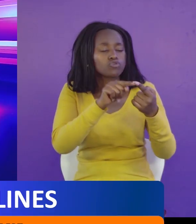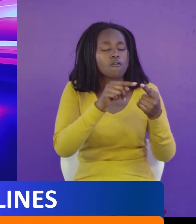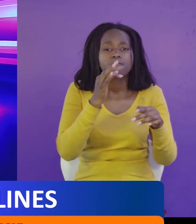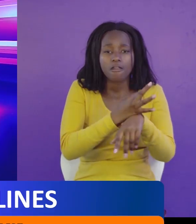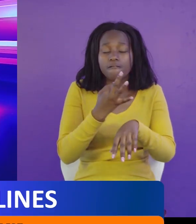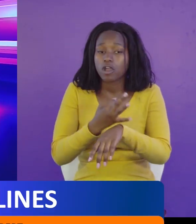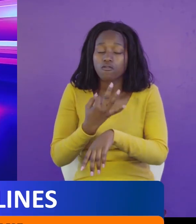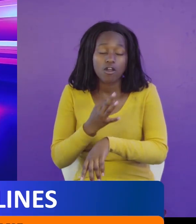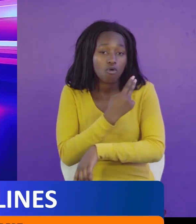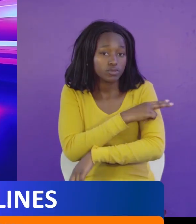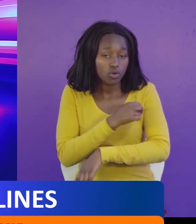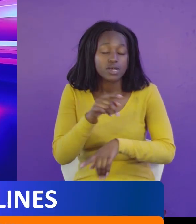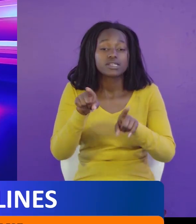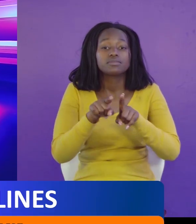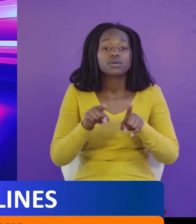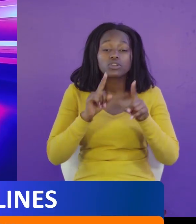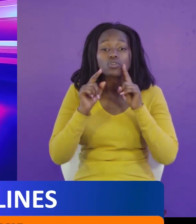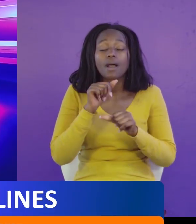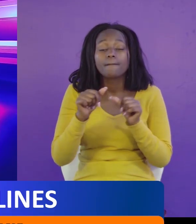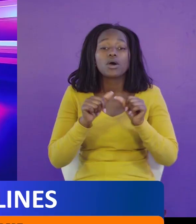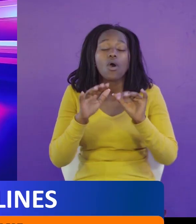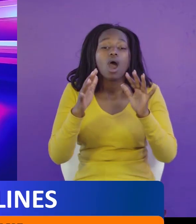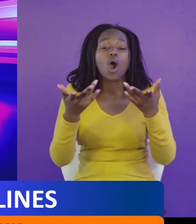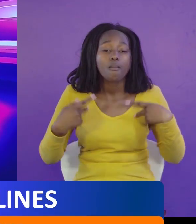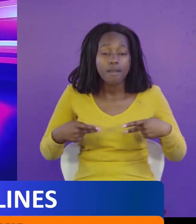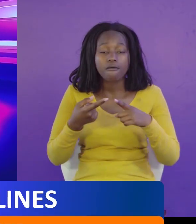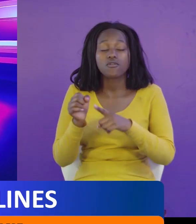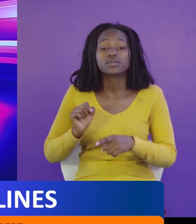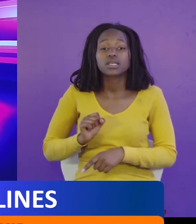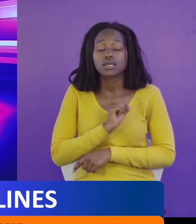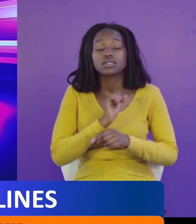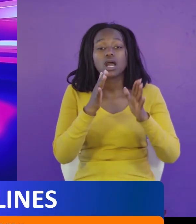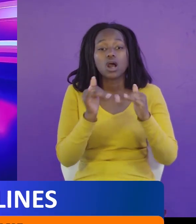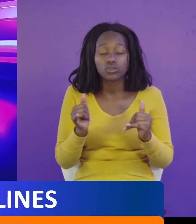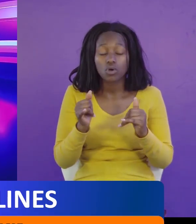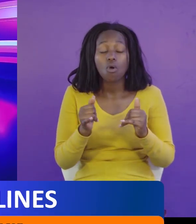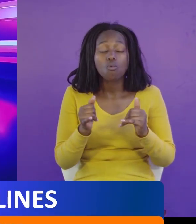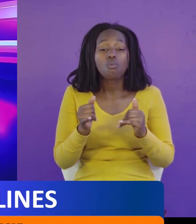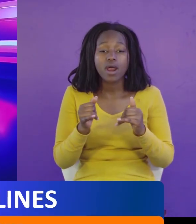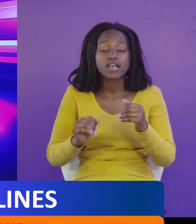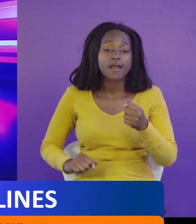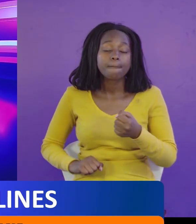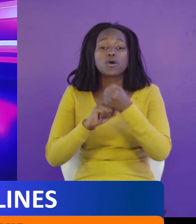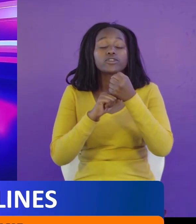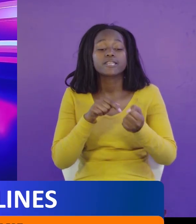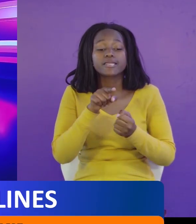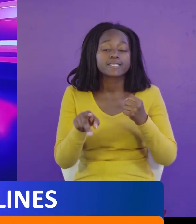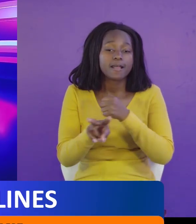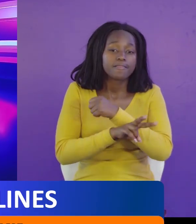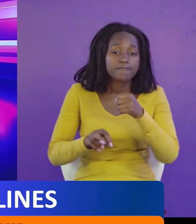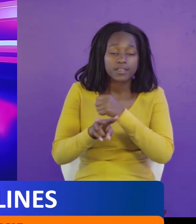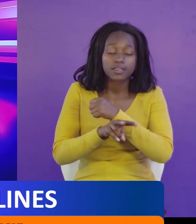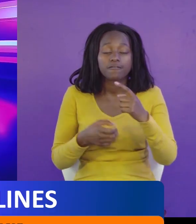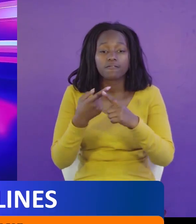leadership, and influential figures from the State House of being behind the alleged fraud at the